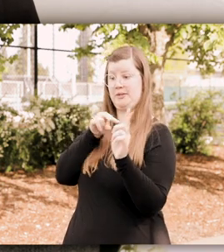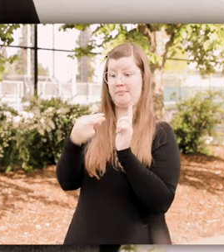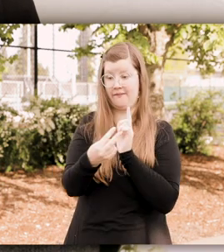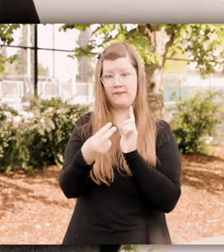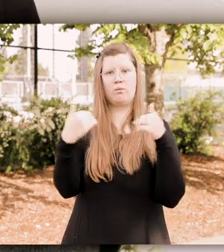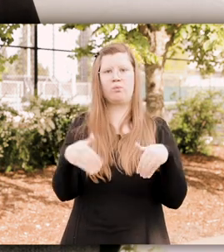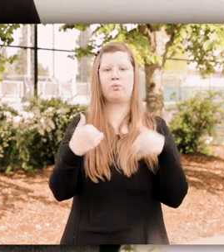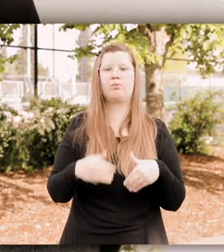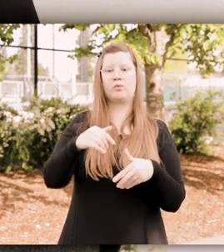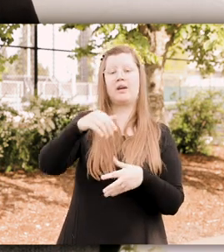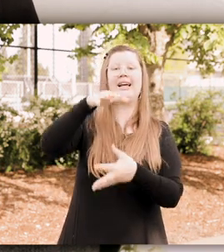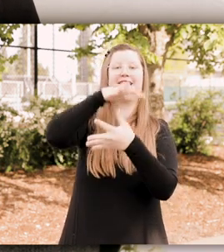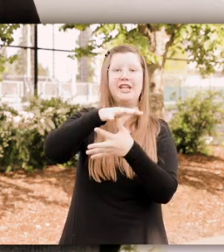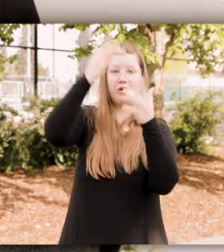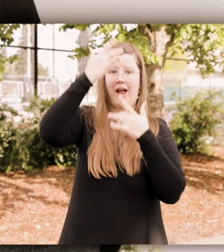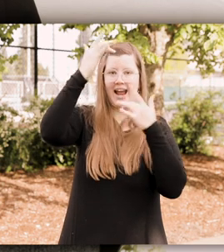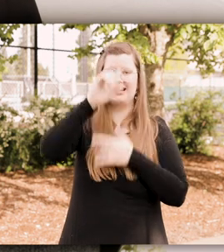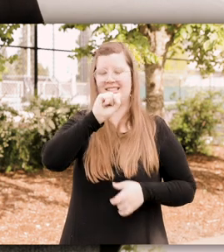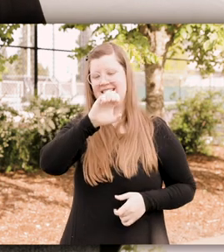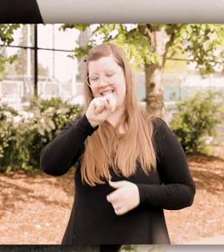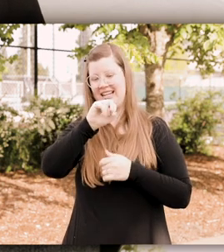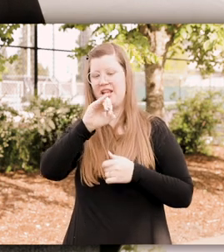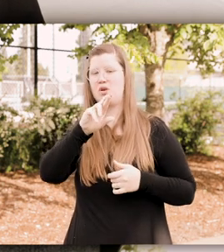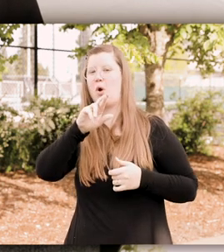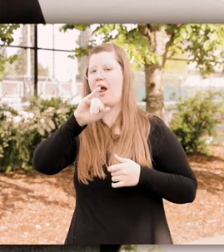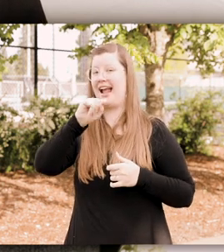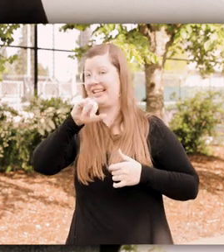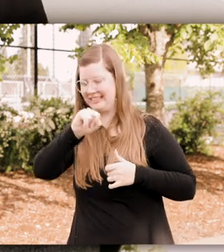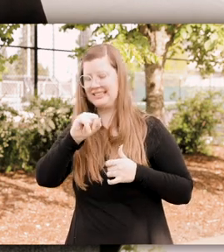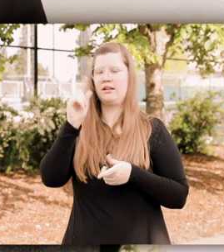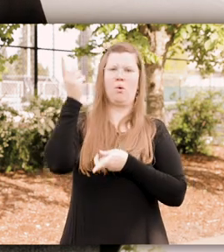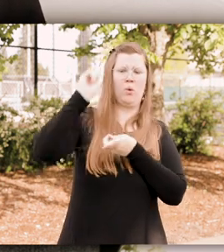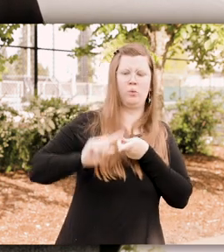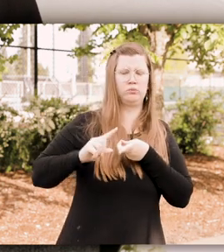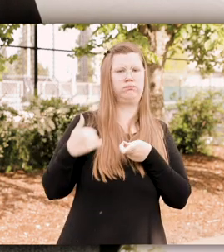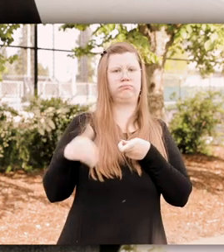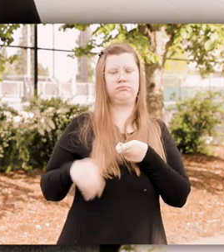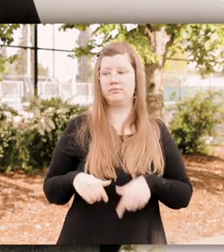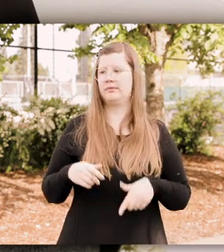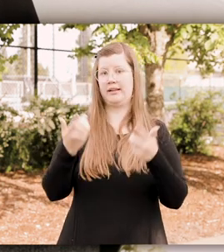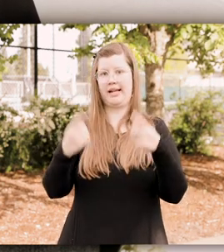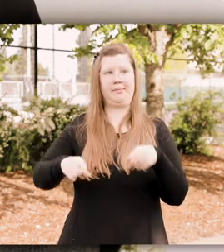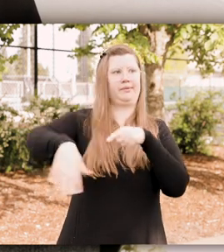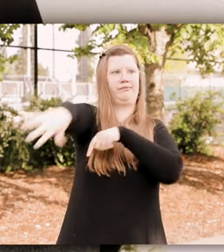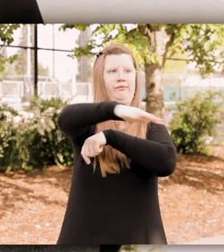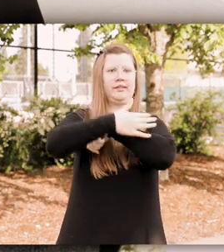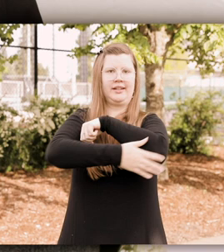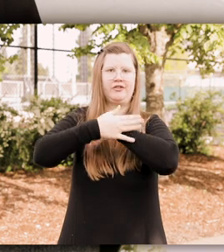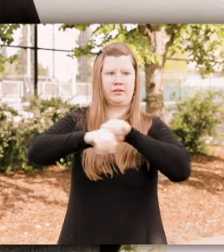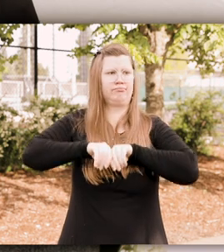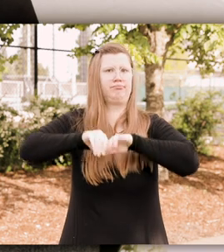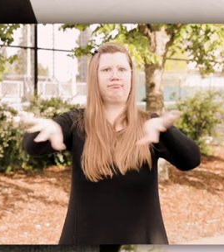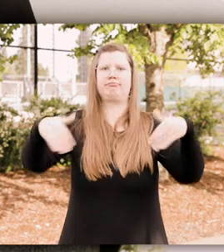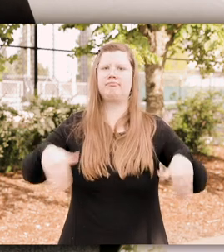of senioritis are at an all-time low. This is a trend sweeping across the nation. In